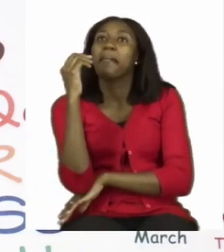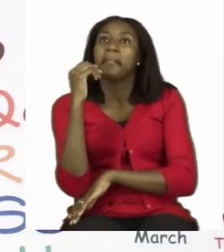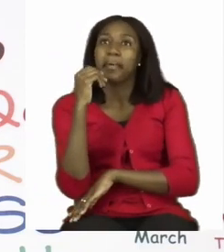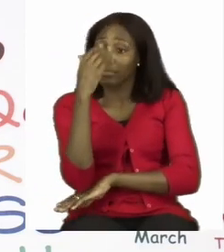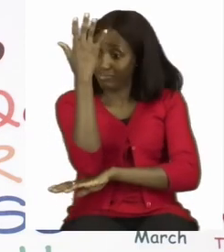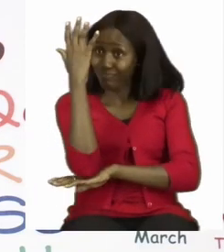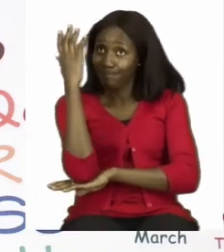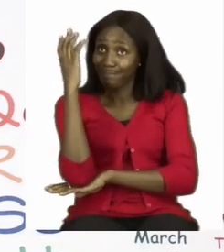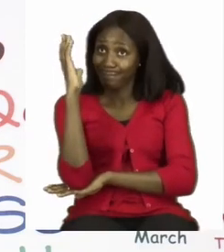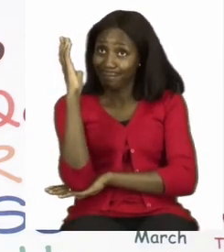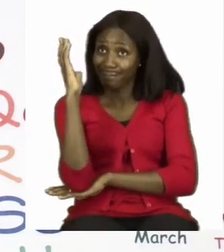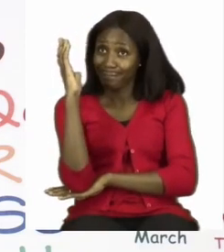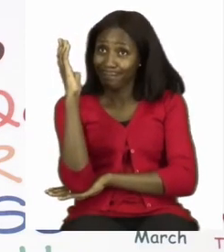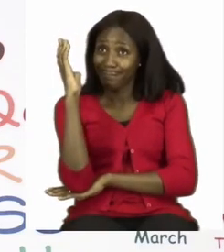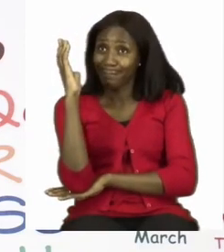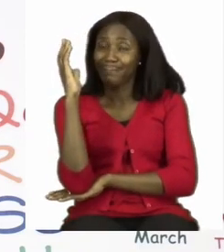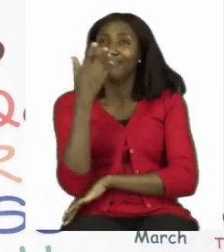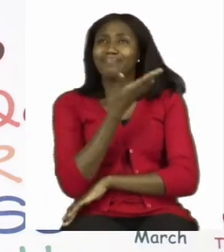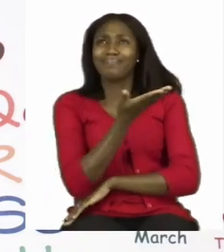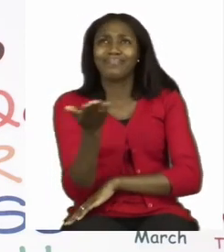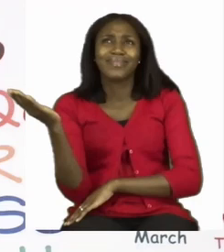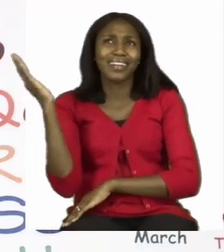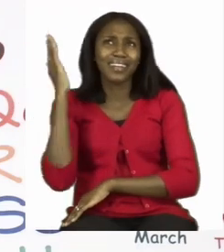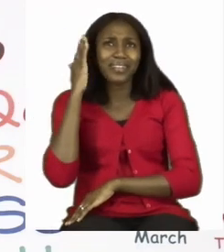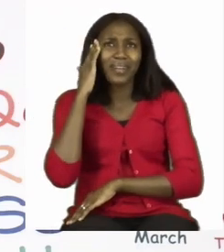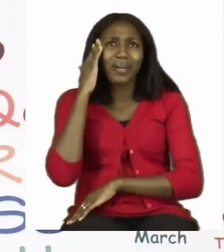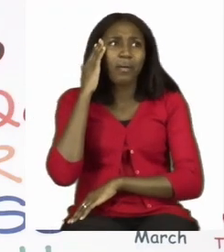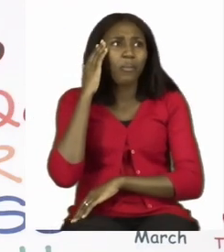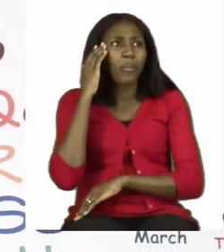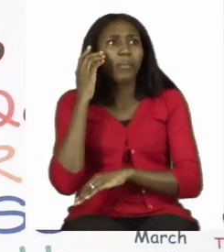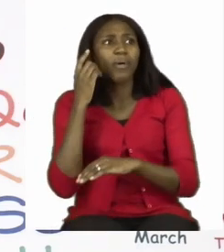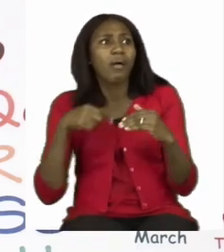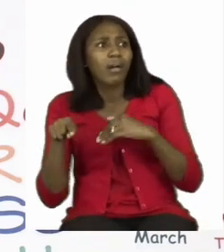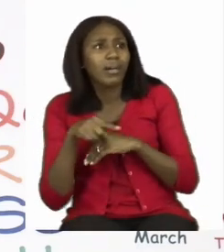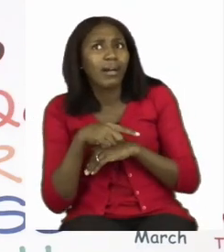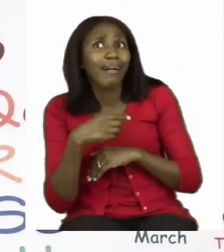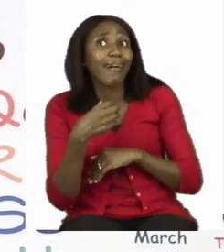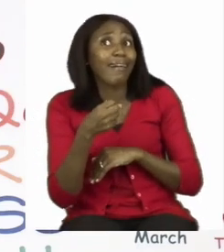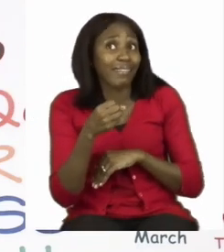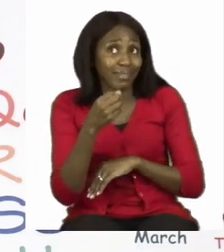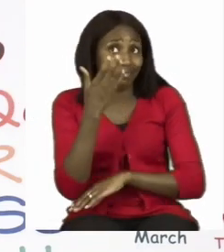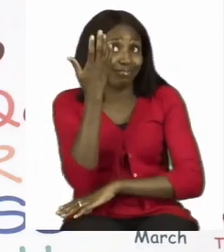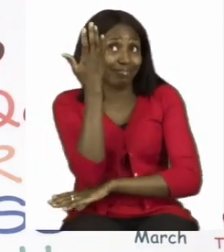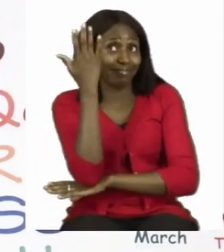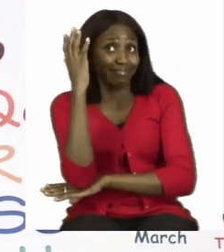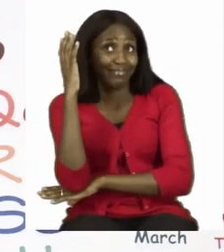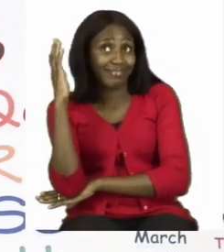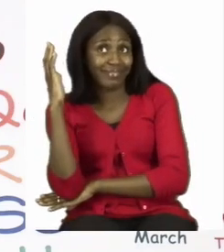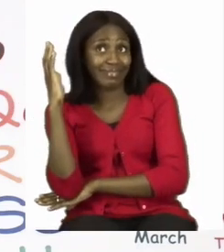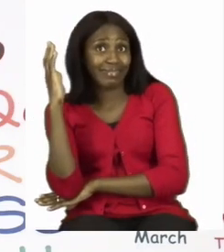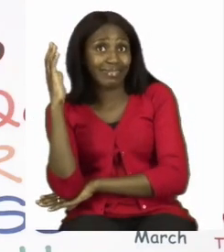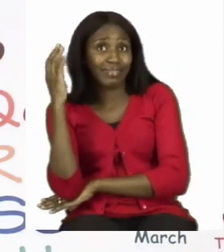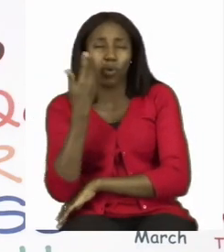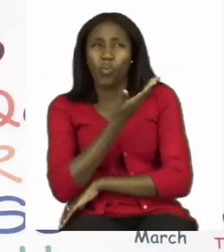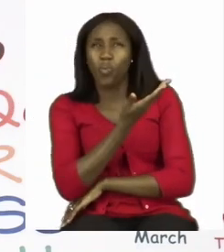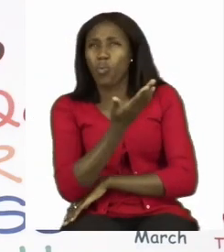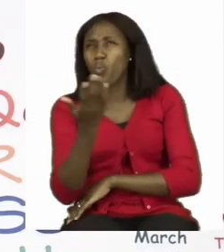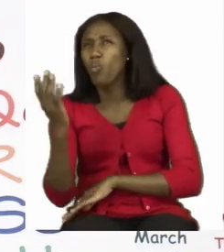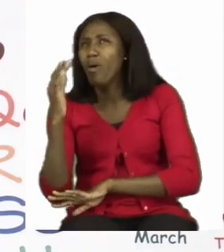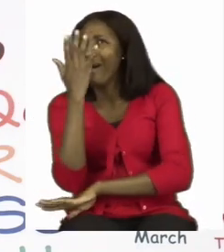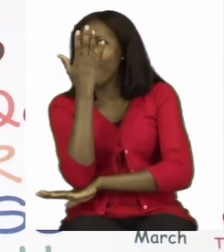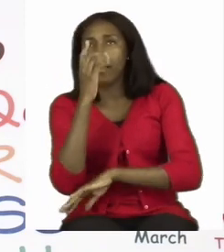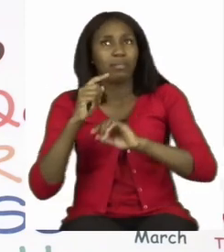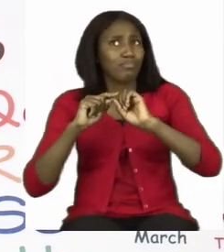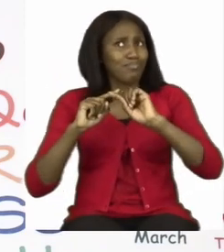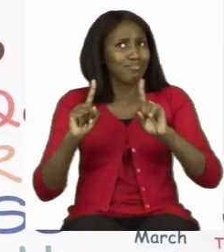tree is something that everyone knows. There's trees outside and every tree is different. Some